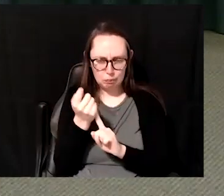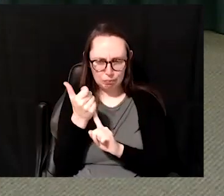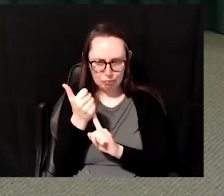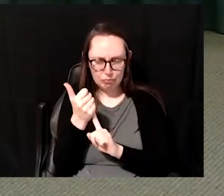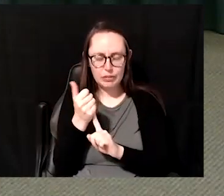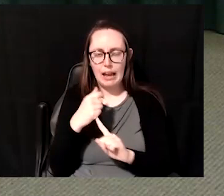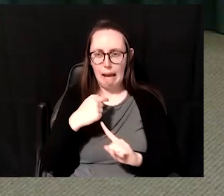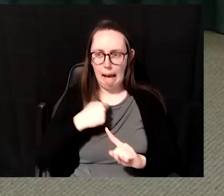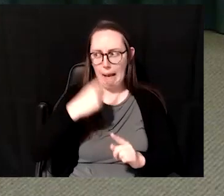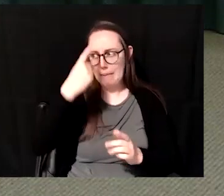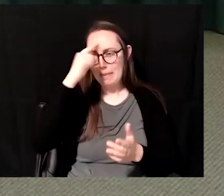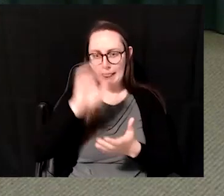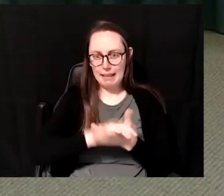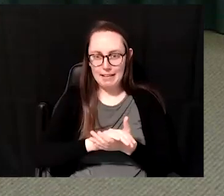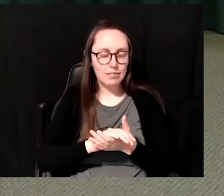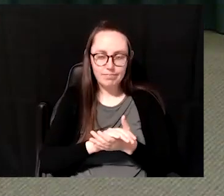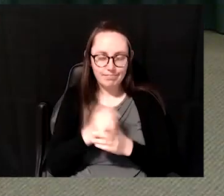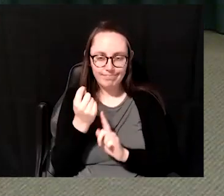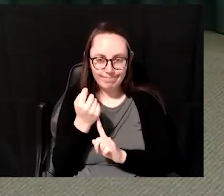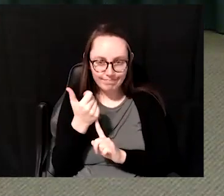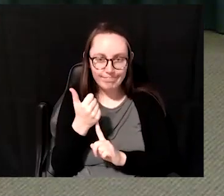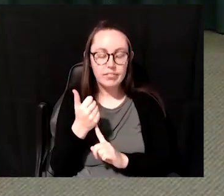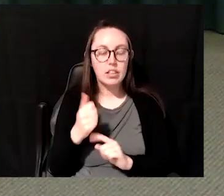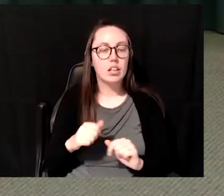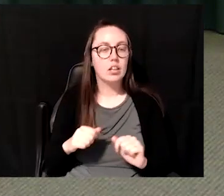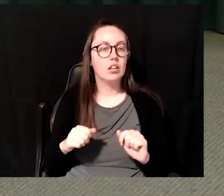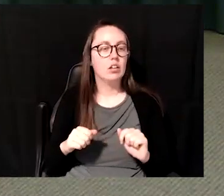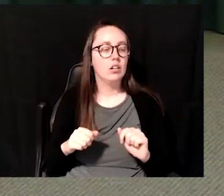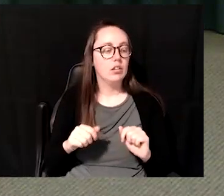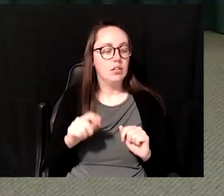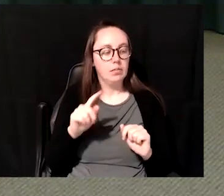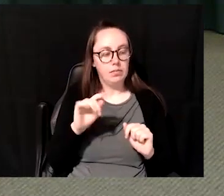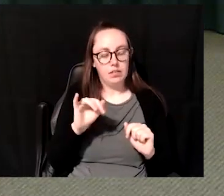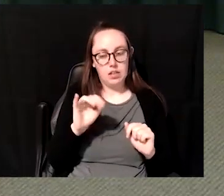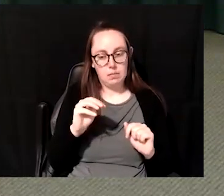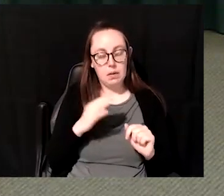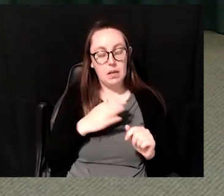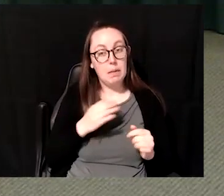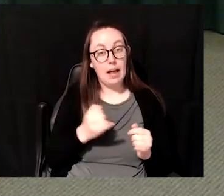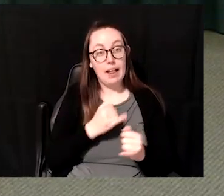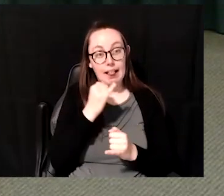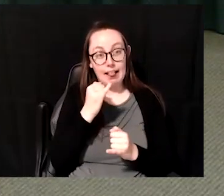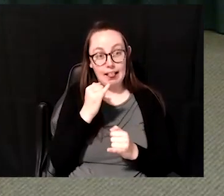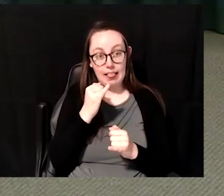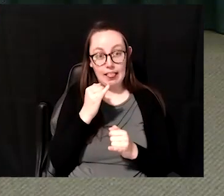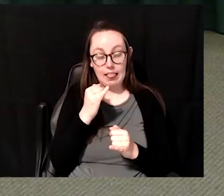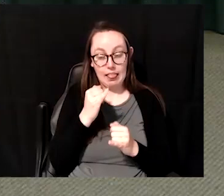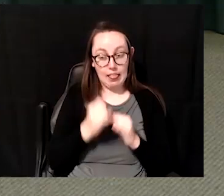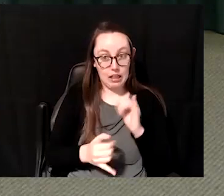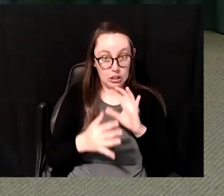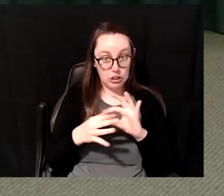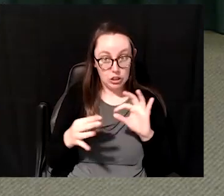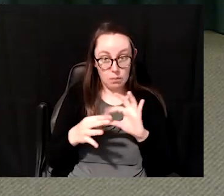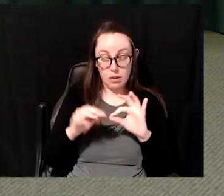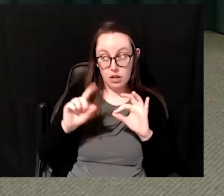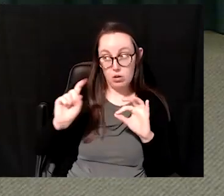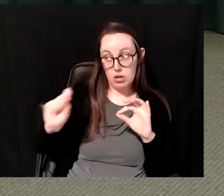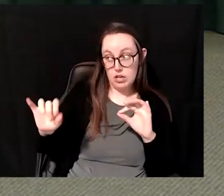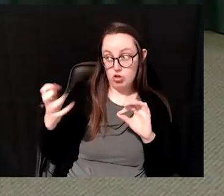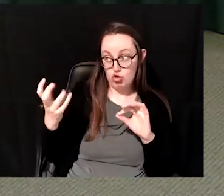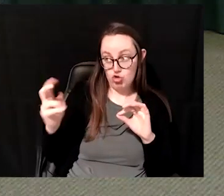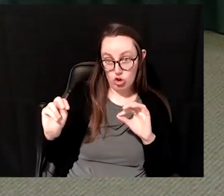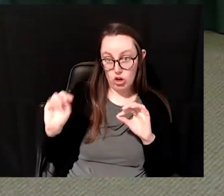take that out uh so my last comment before Jess is just to John does the motion as amended make